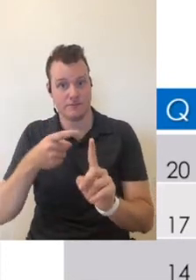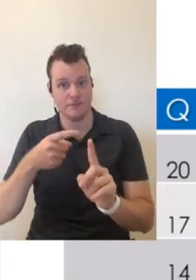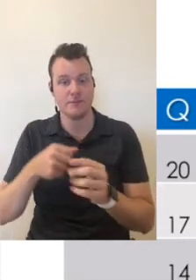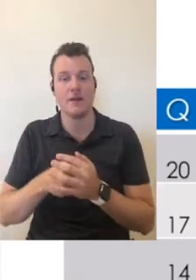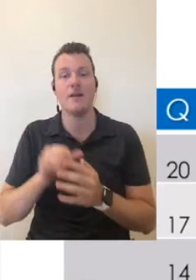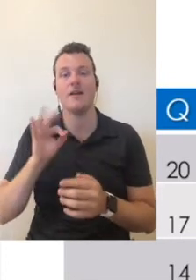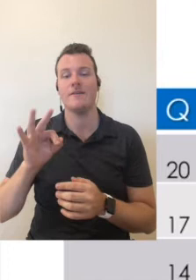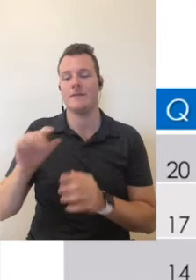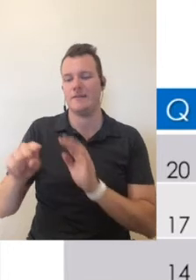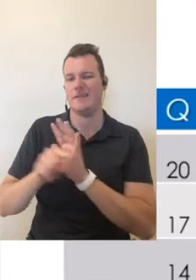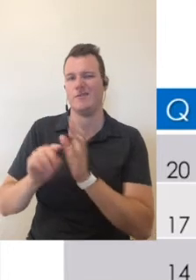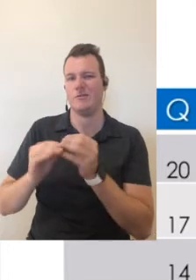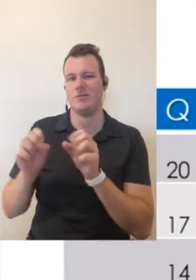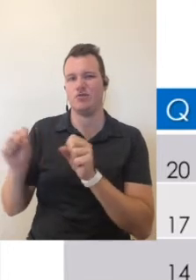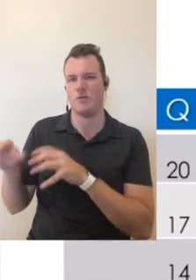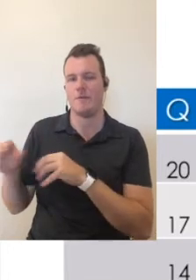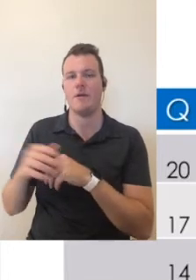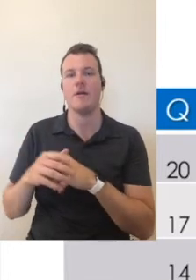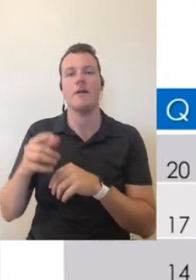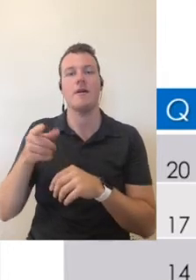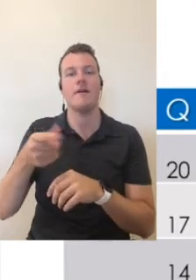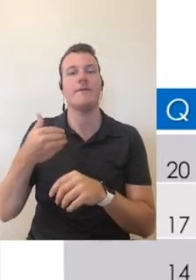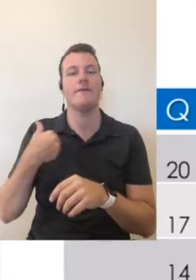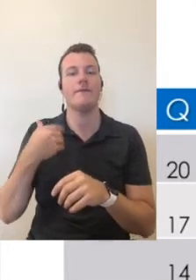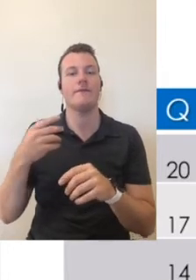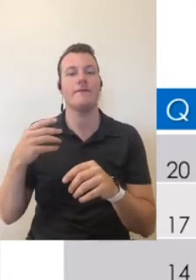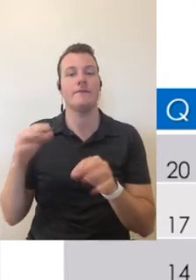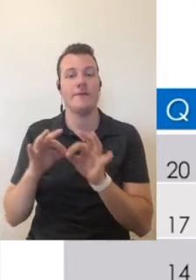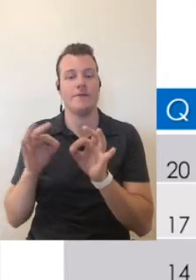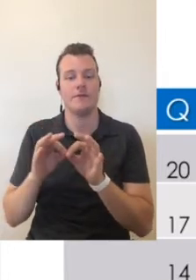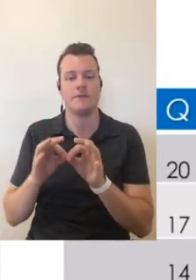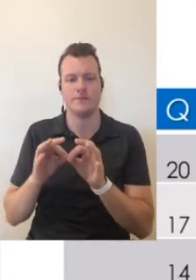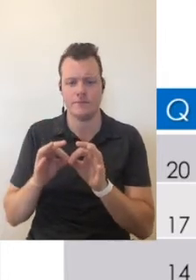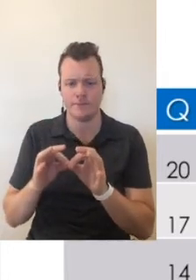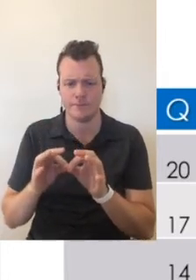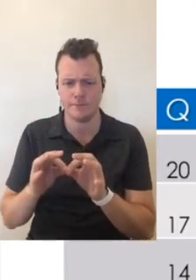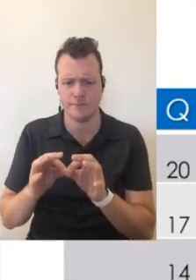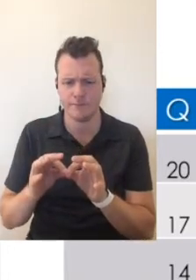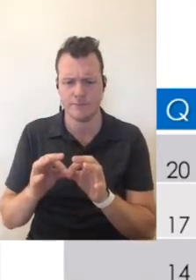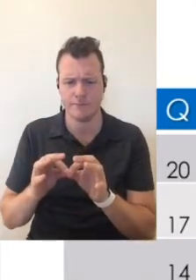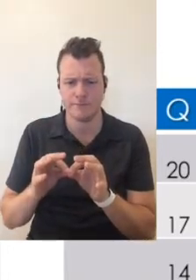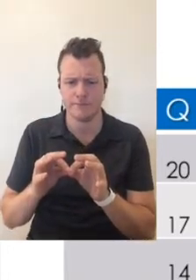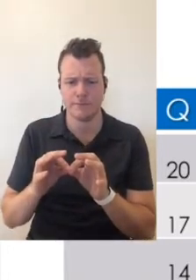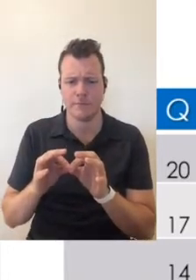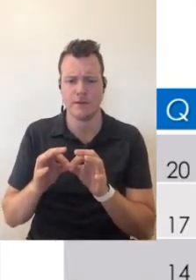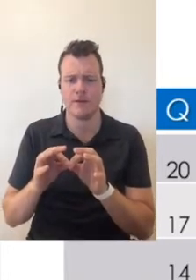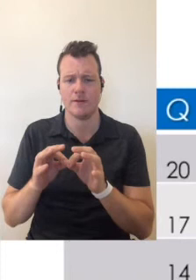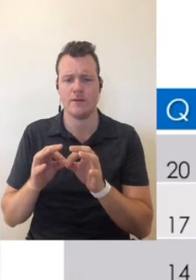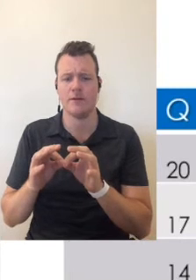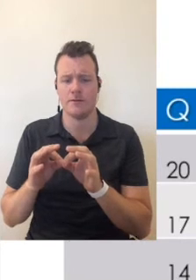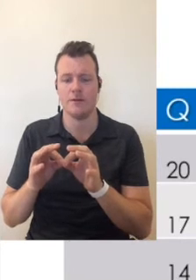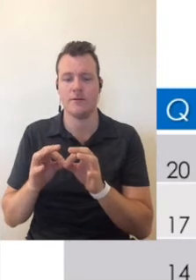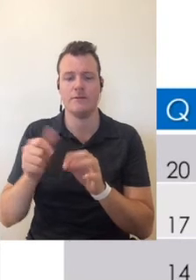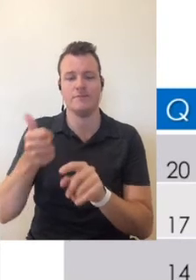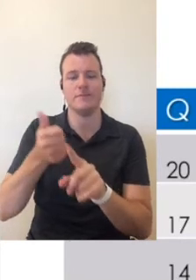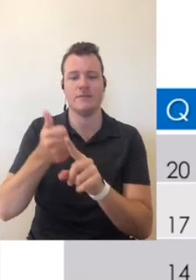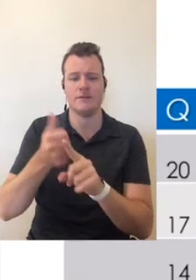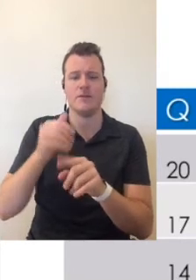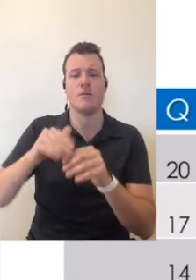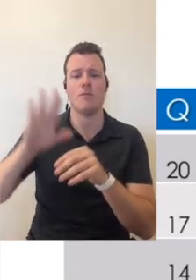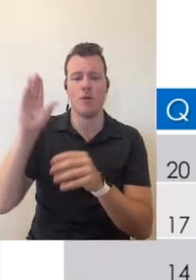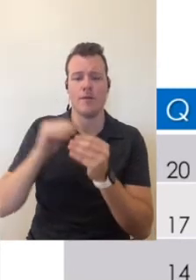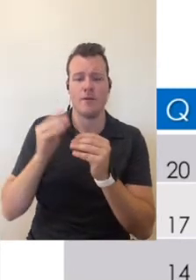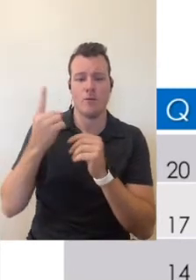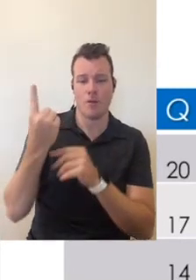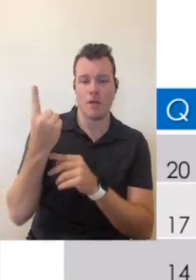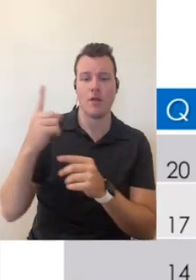drop the negative number, I have an absolute value of 1.65, and that value is greater than 1,